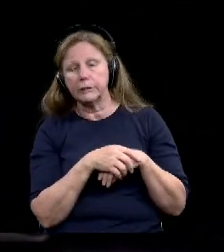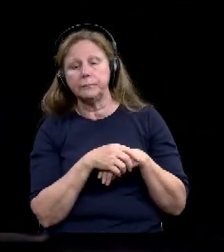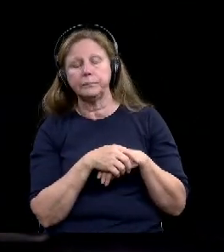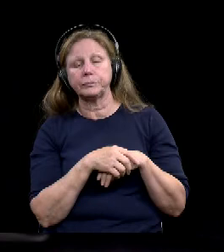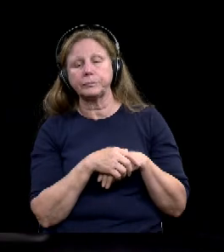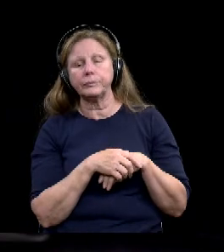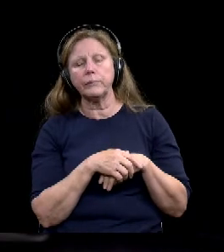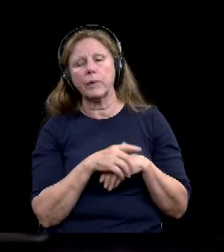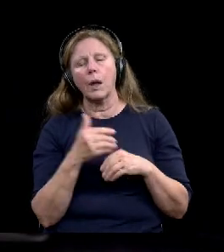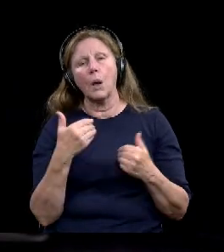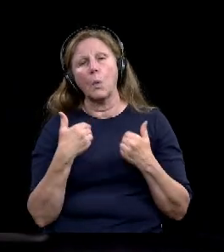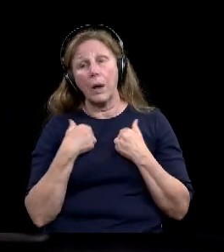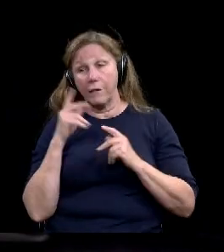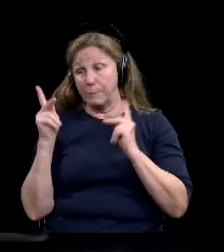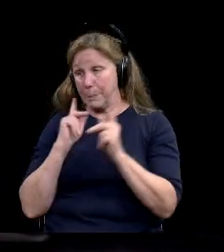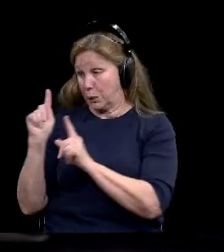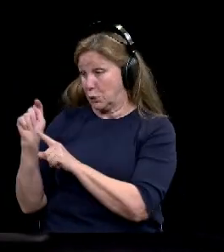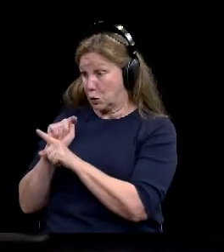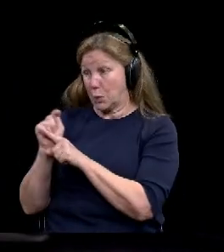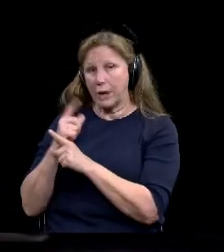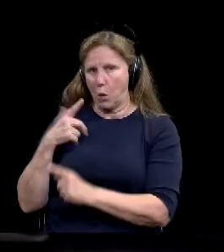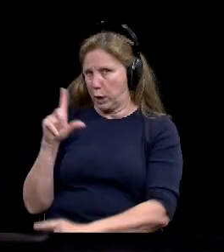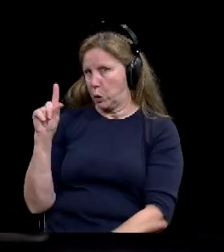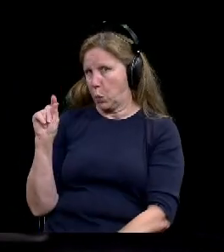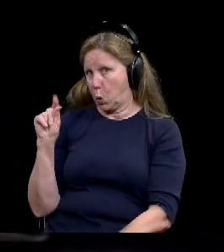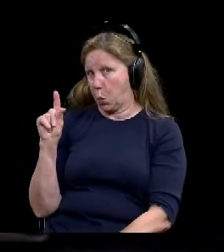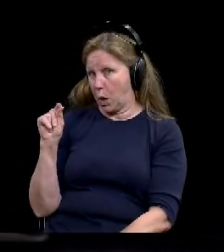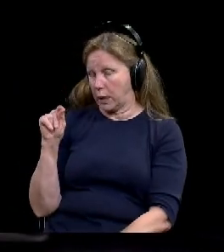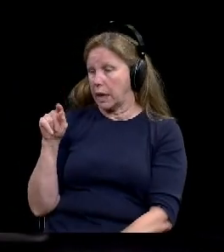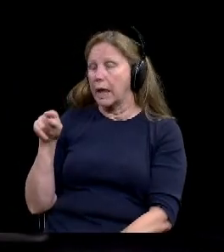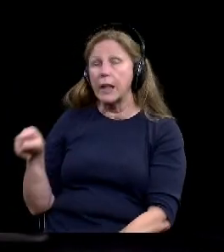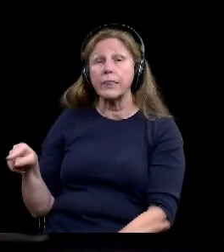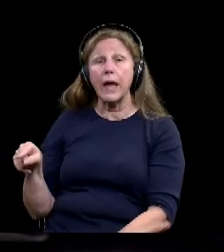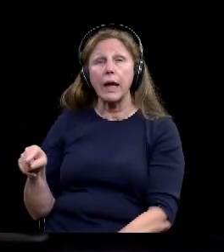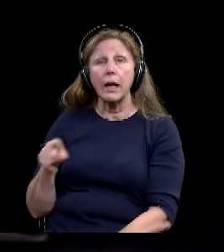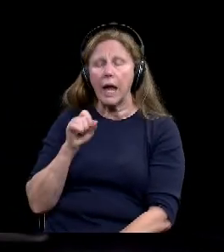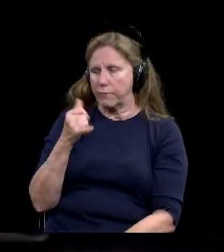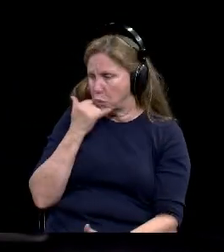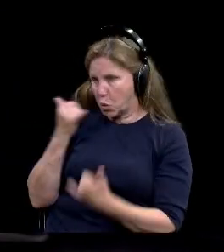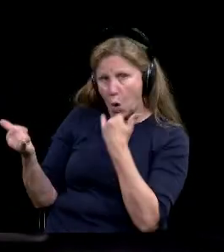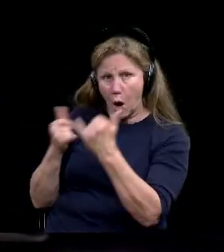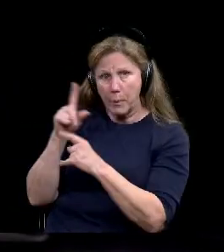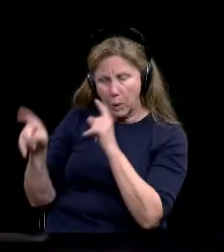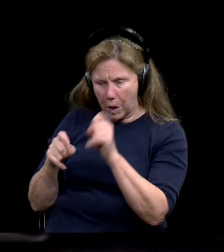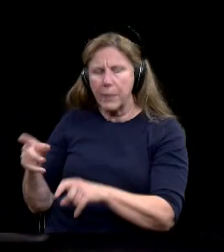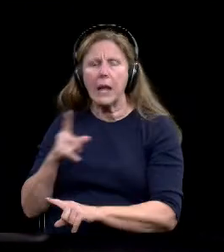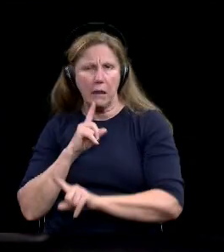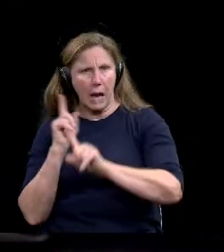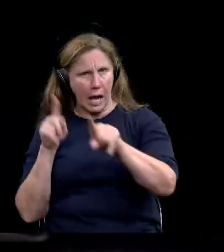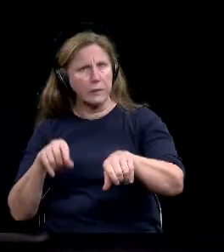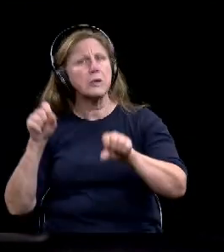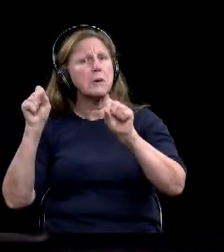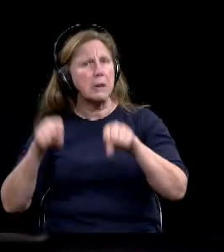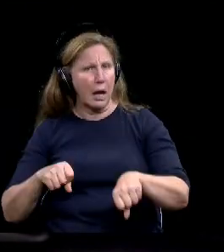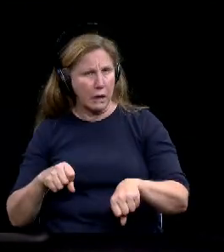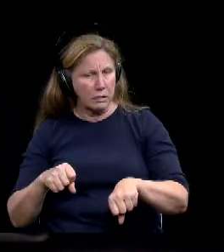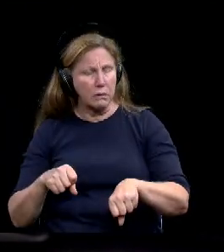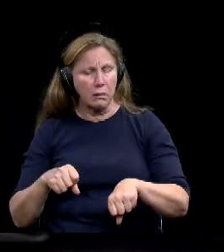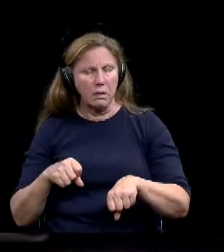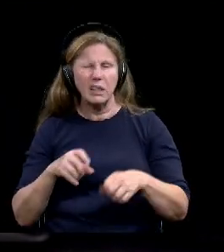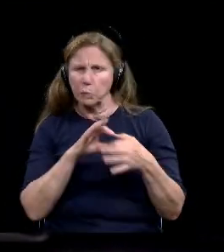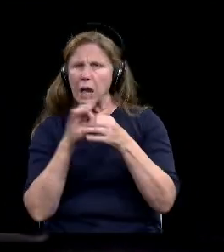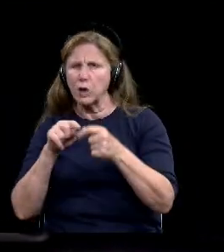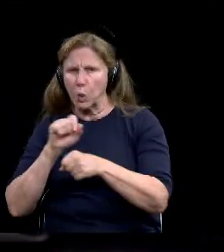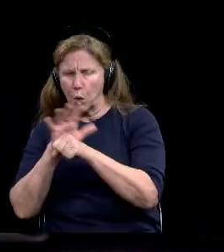about COVID-19. And we're also looking at ways to expand the footprint of this into more of a layperson or a promotor educator